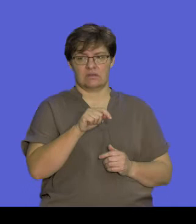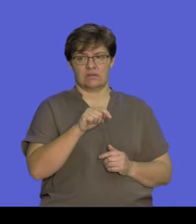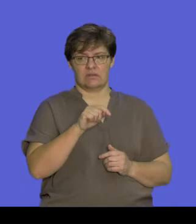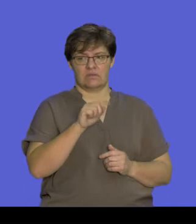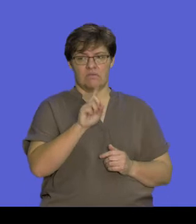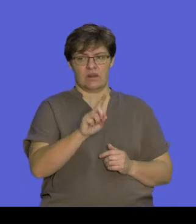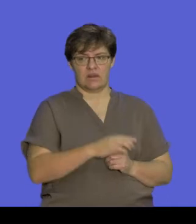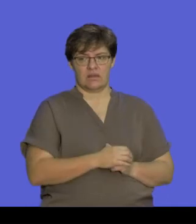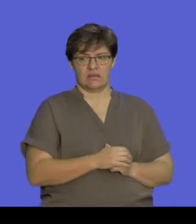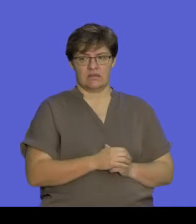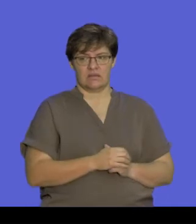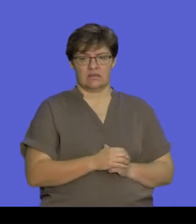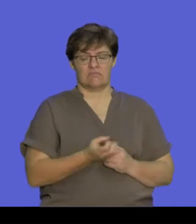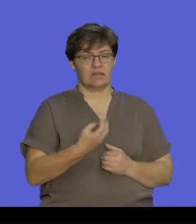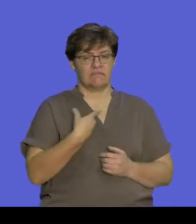0.1 is going to be